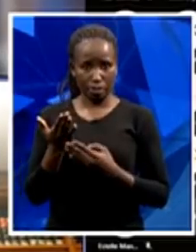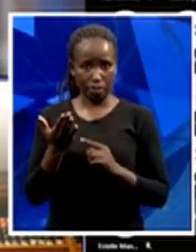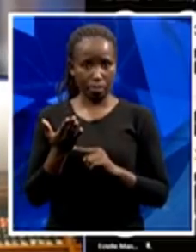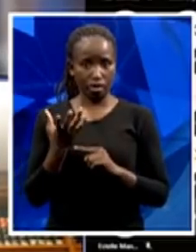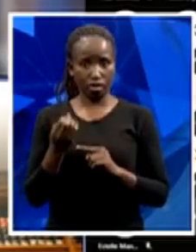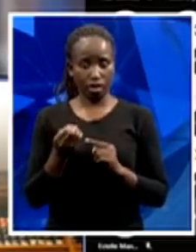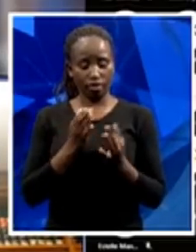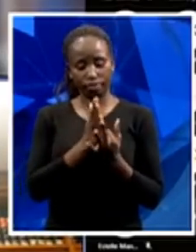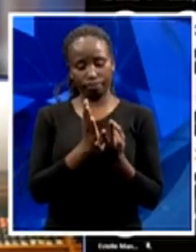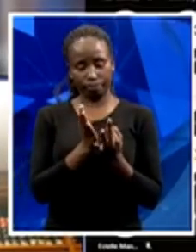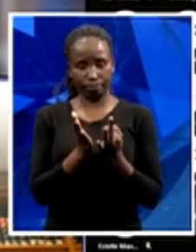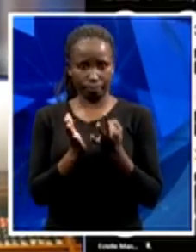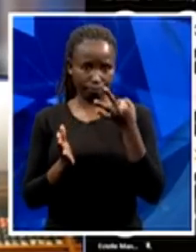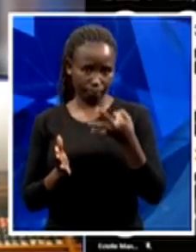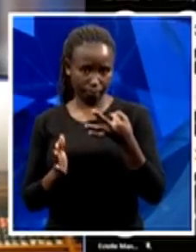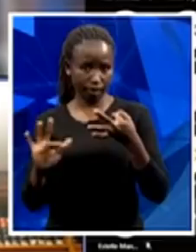argued